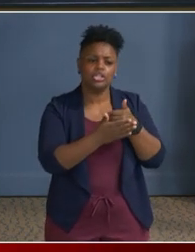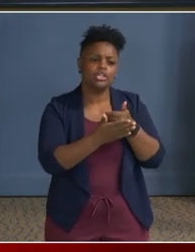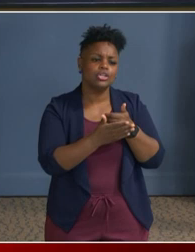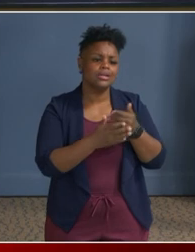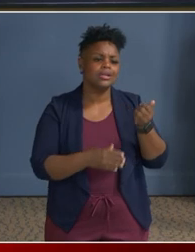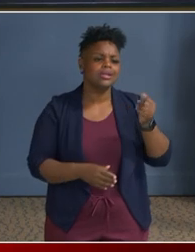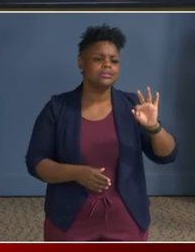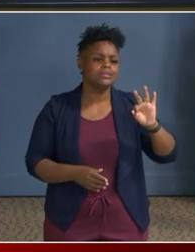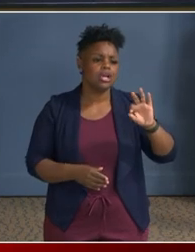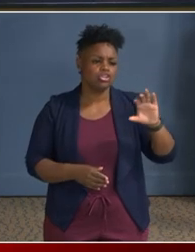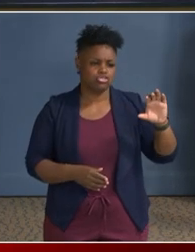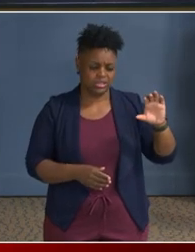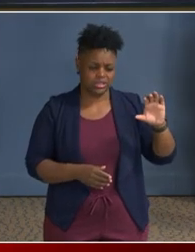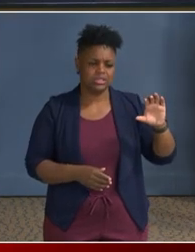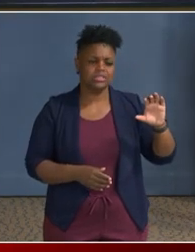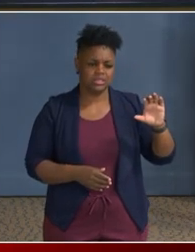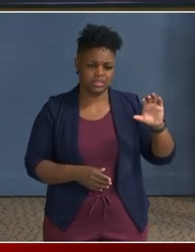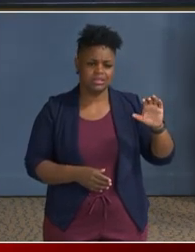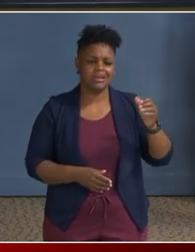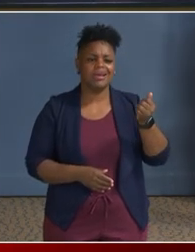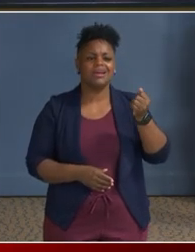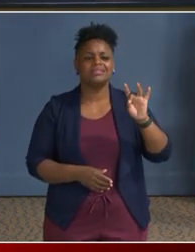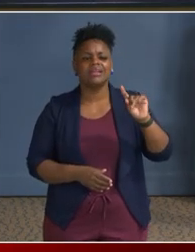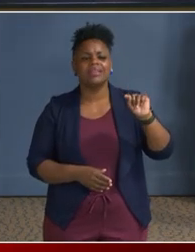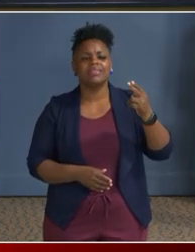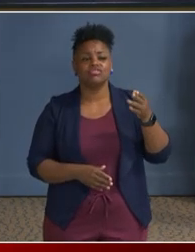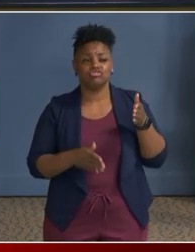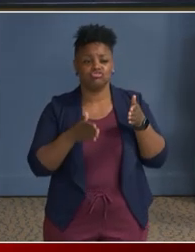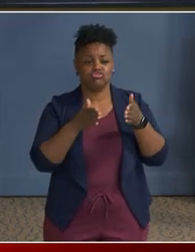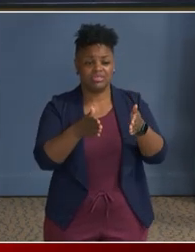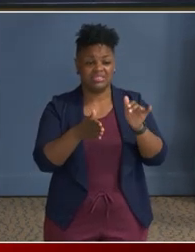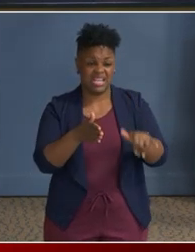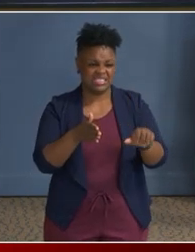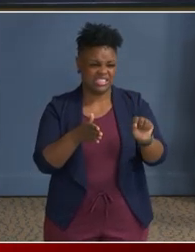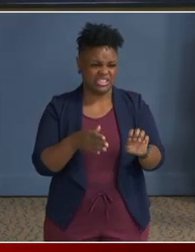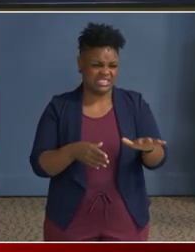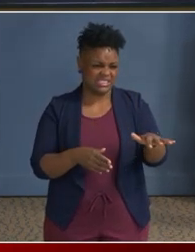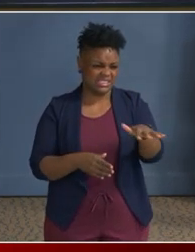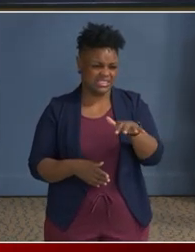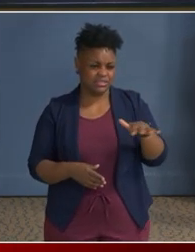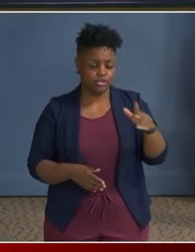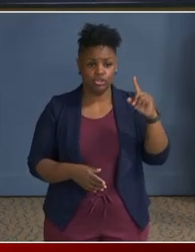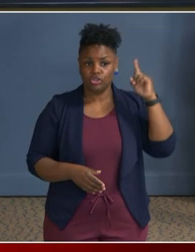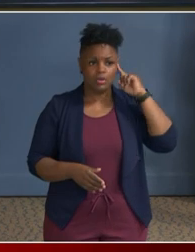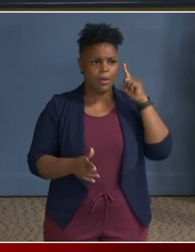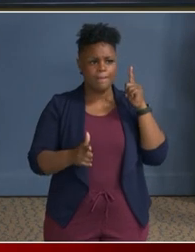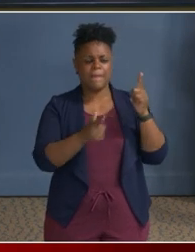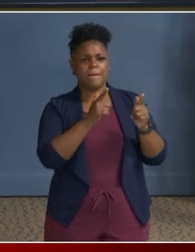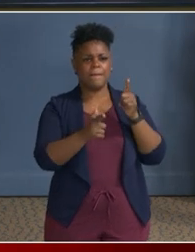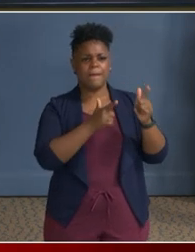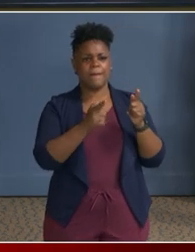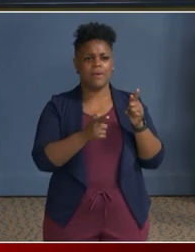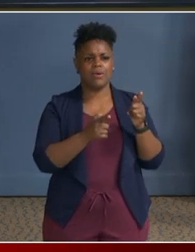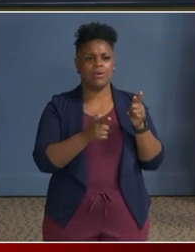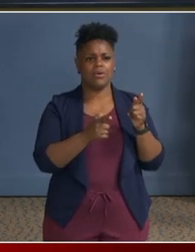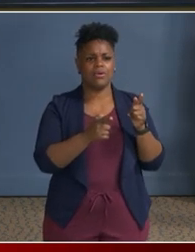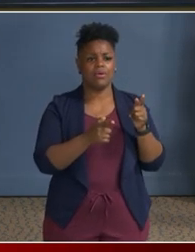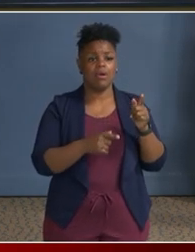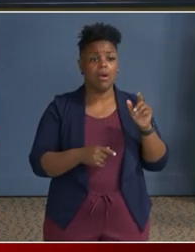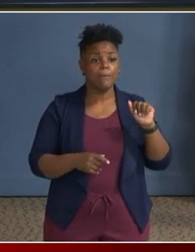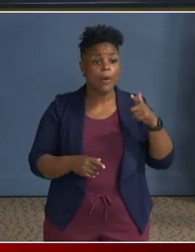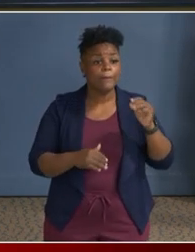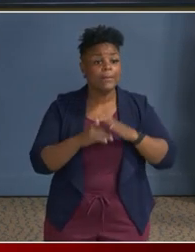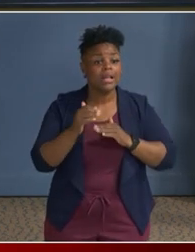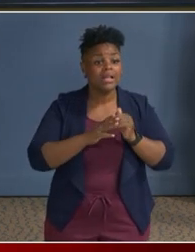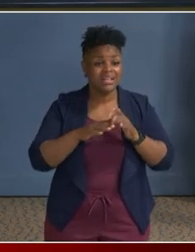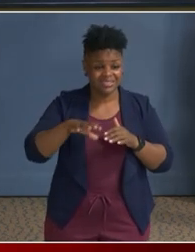Street Southeast when they heard multiple gunshots. They located a crime scene in front of an apartment building. There